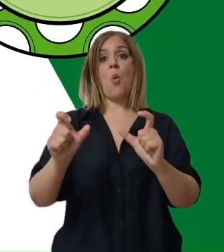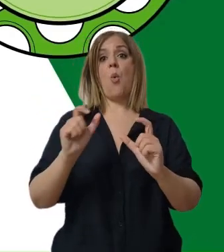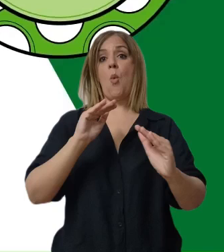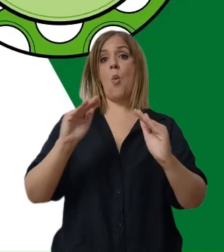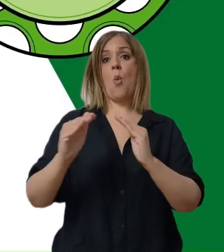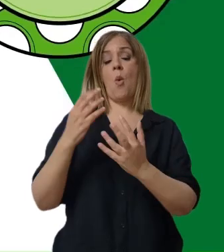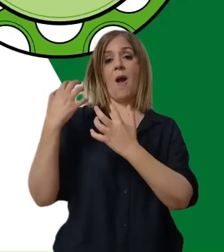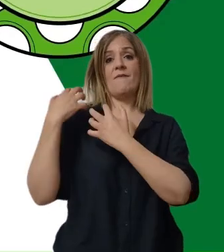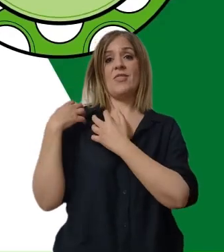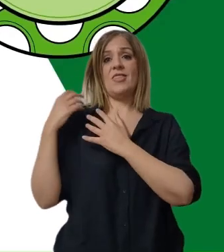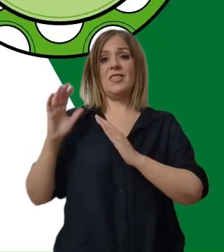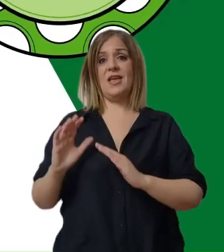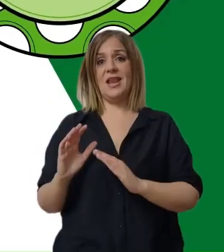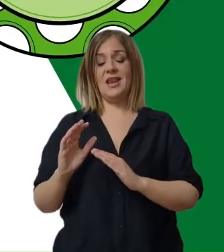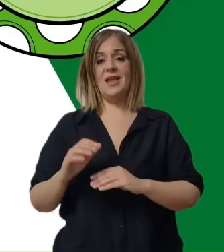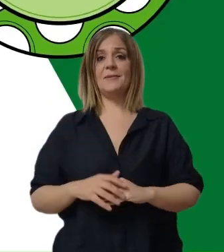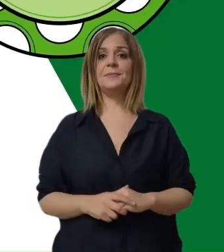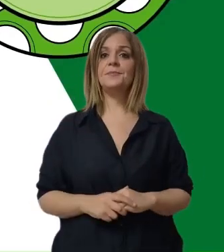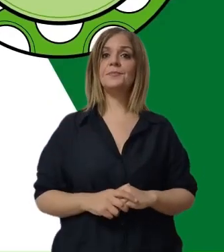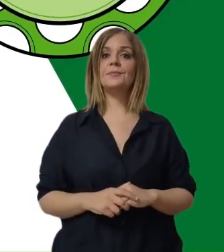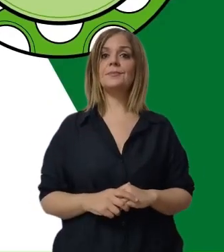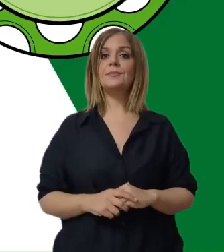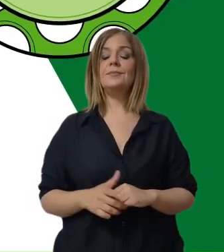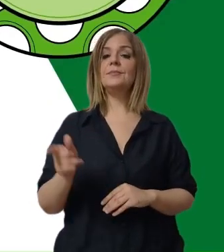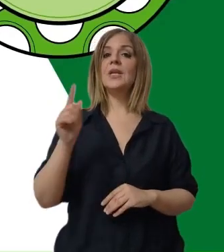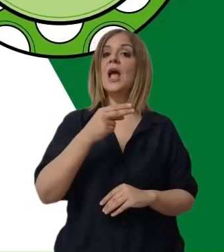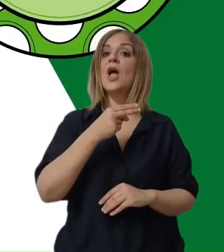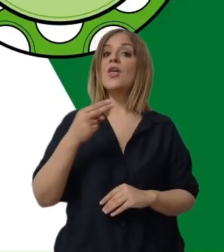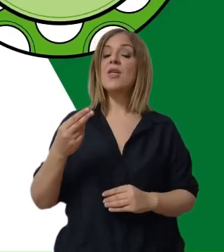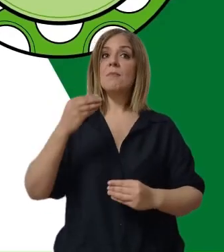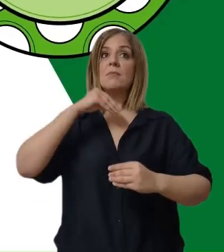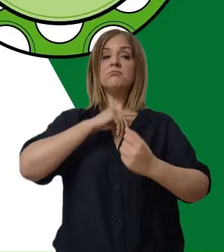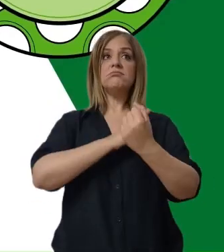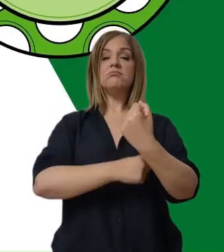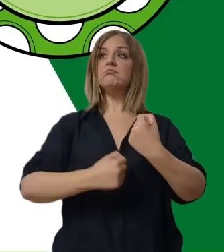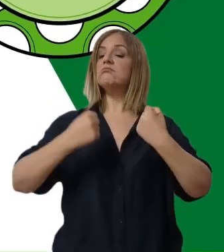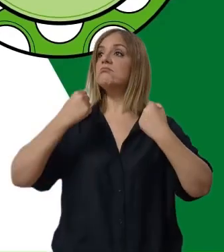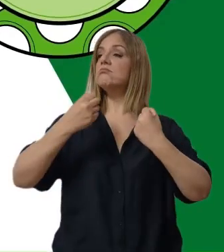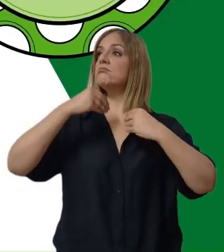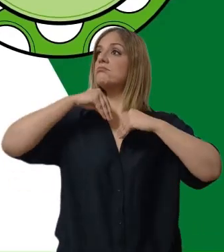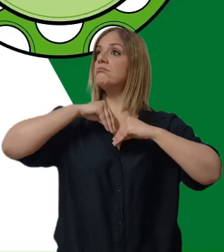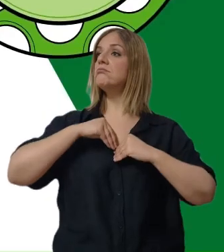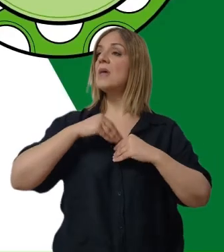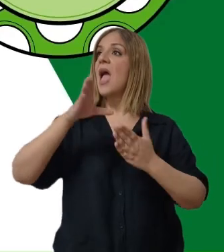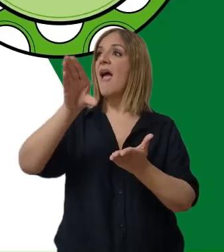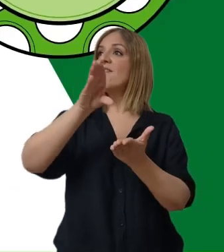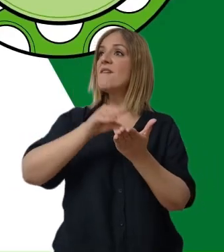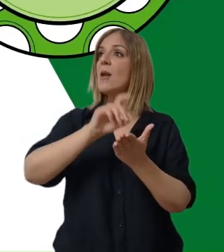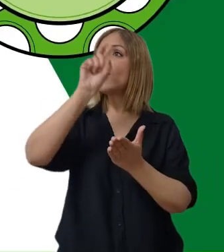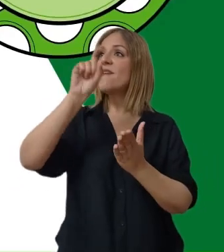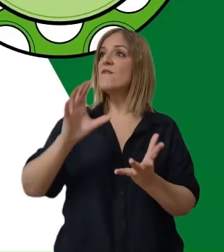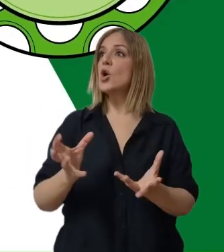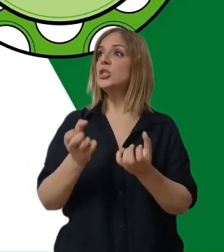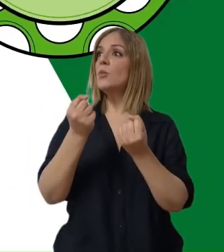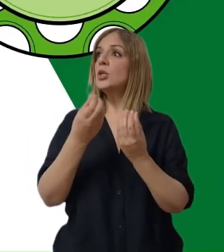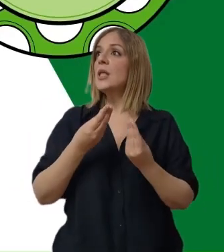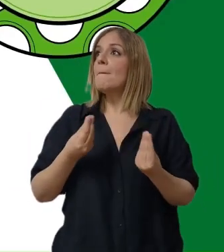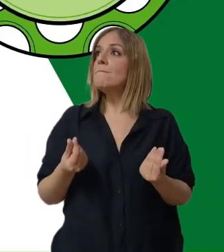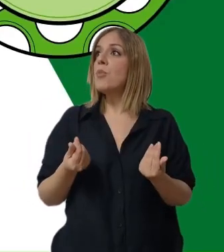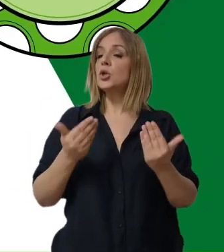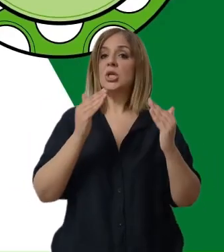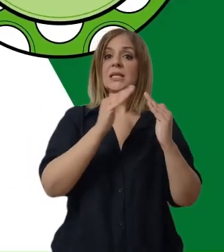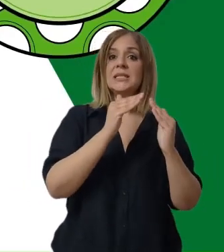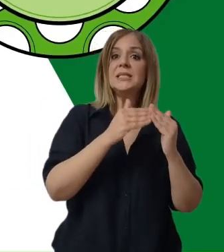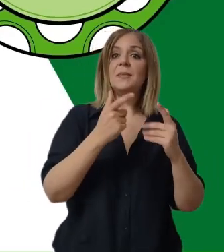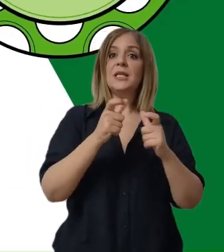environment. Also about empowerment, how to apply sustainable practices at home,